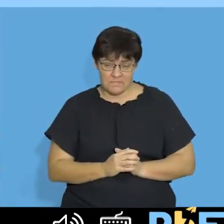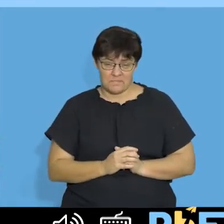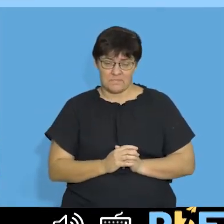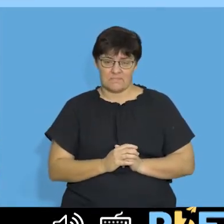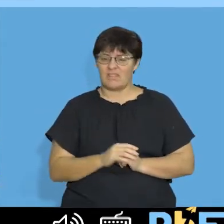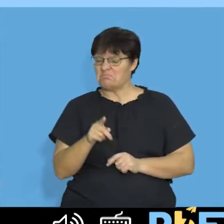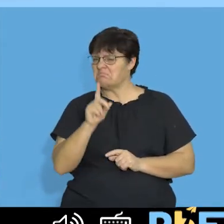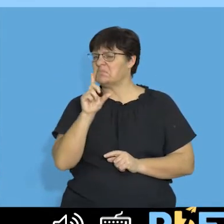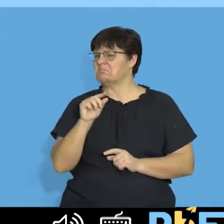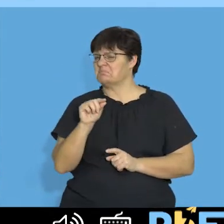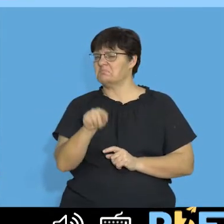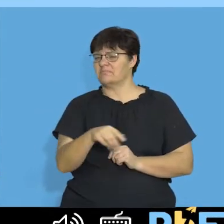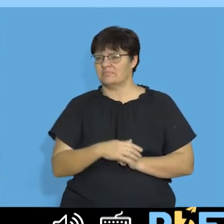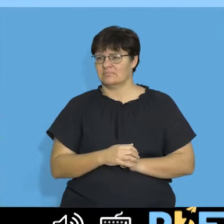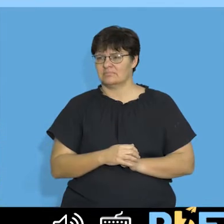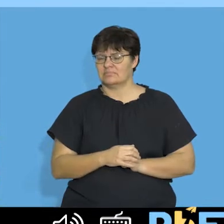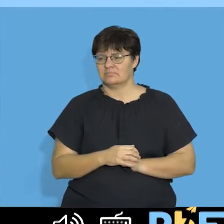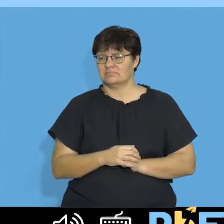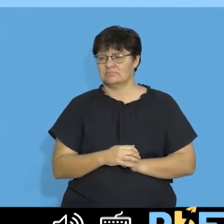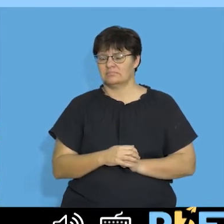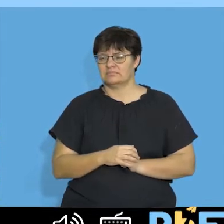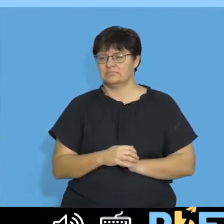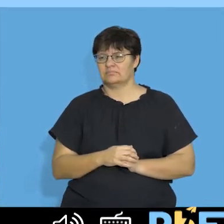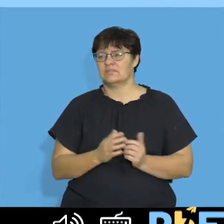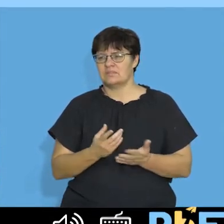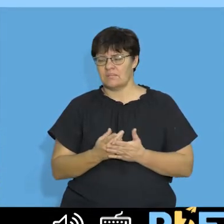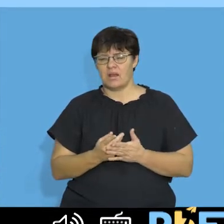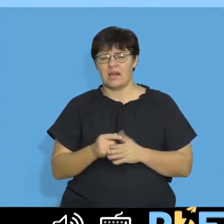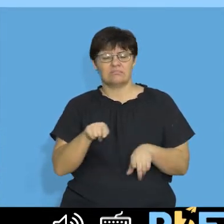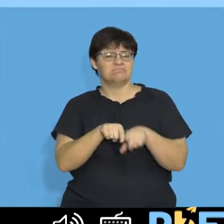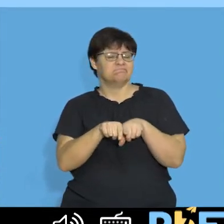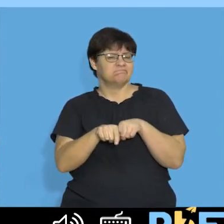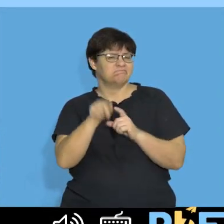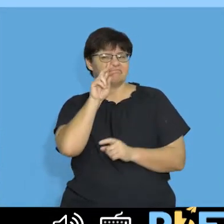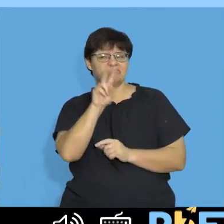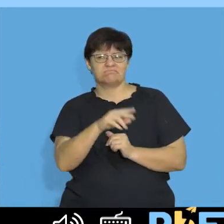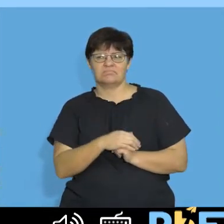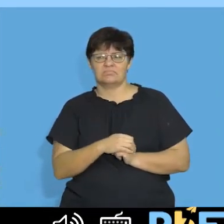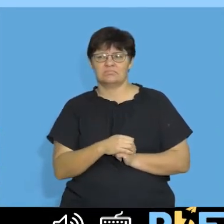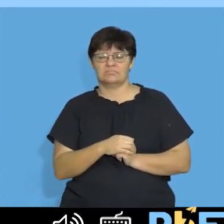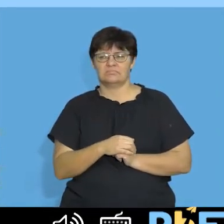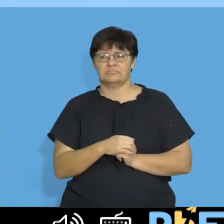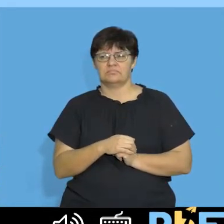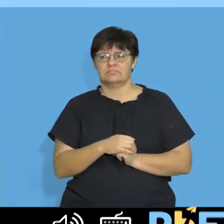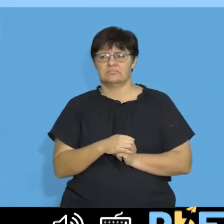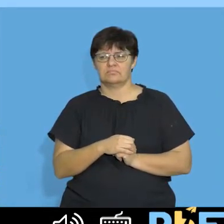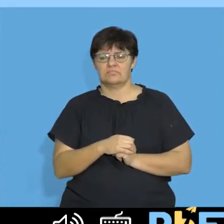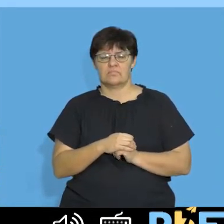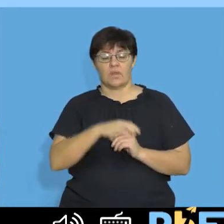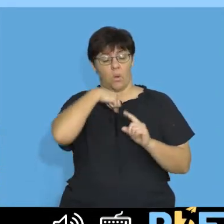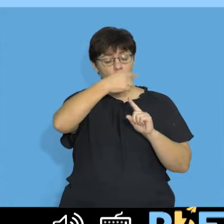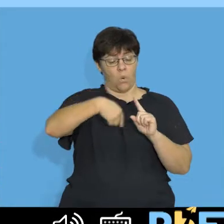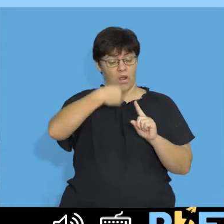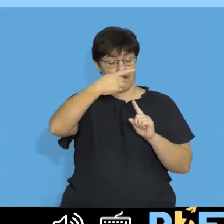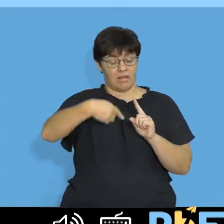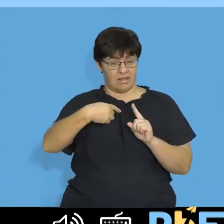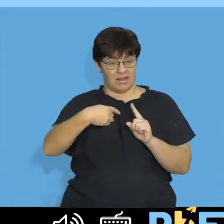quite interesting. We can also just do a little experiment here, is if I put it through a smaller